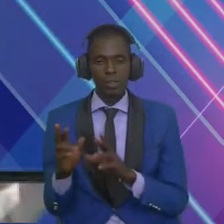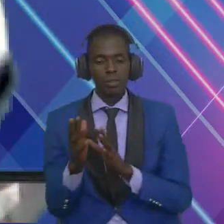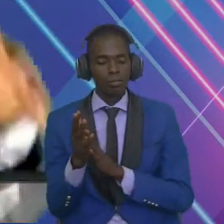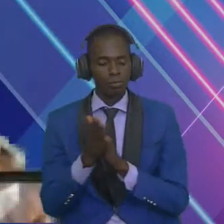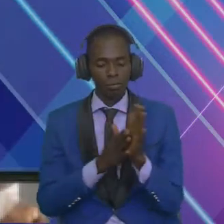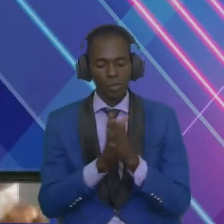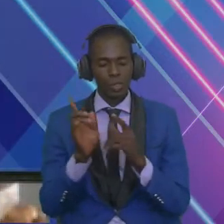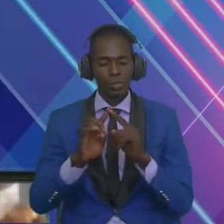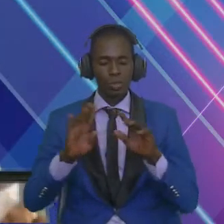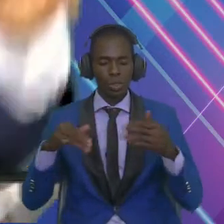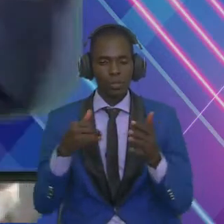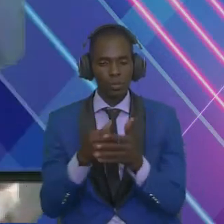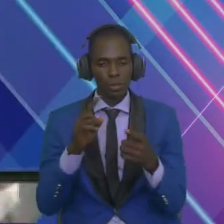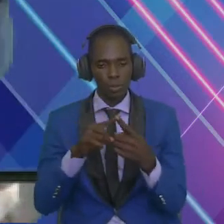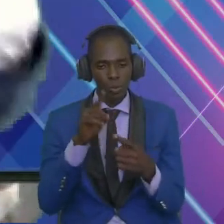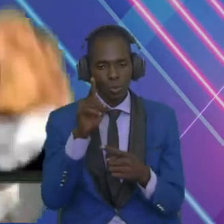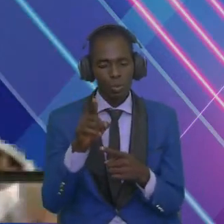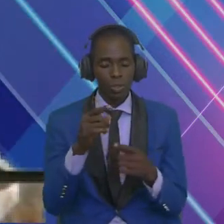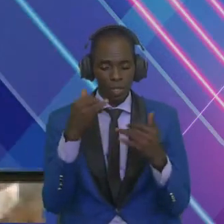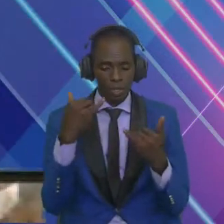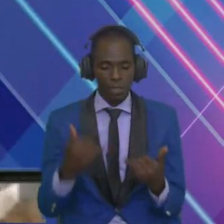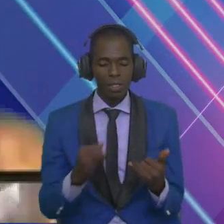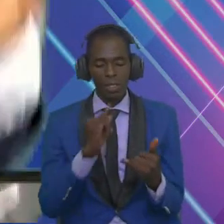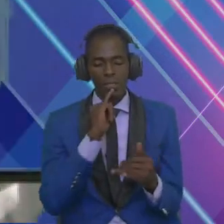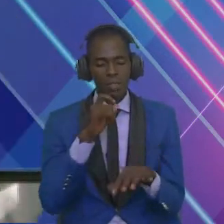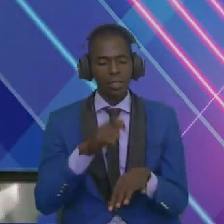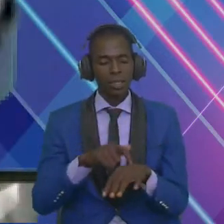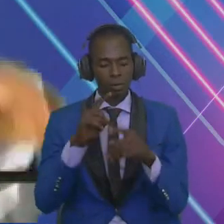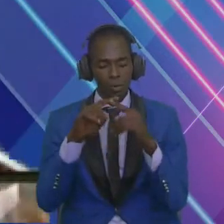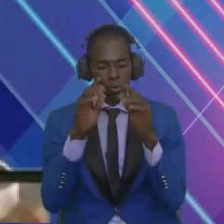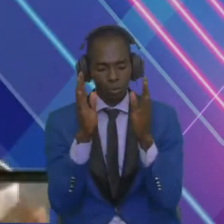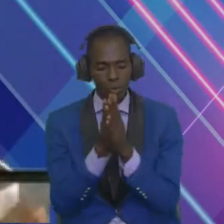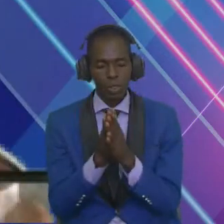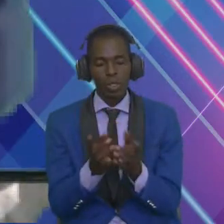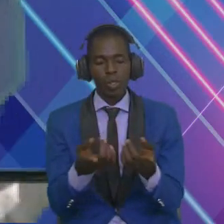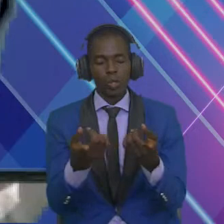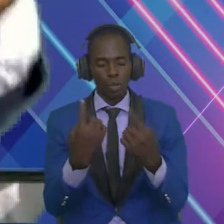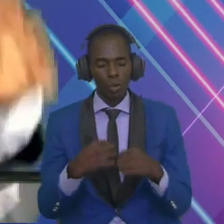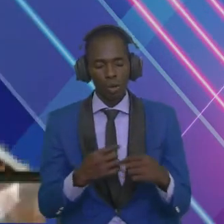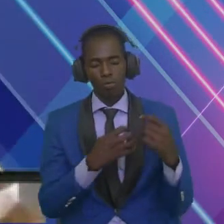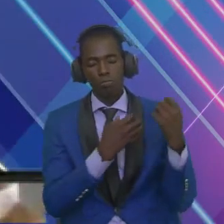This is time for prayer. This is time for prayer. Come boldly